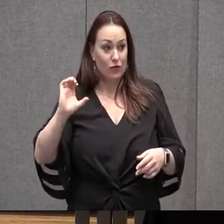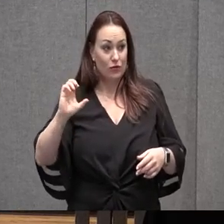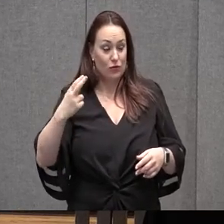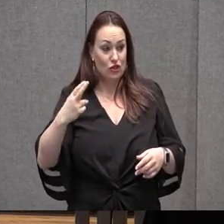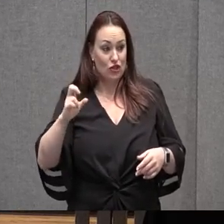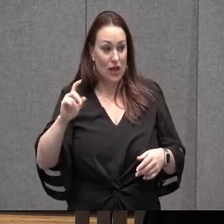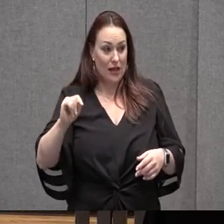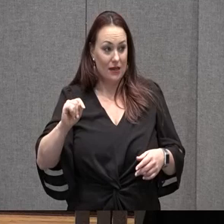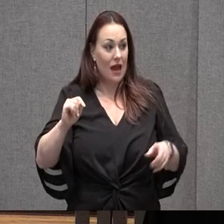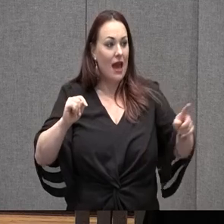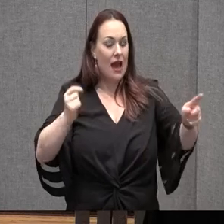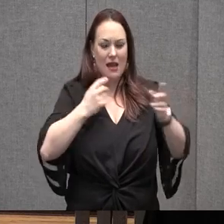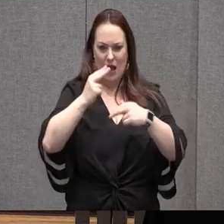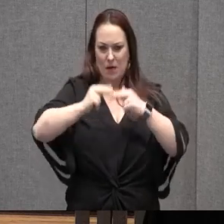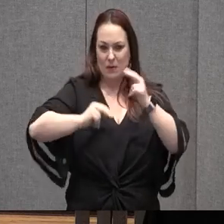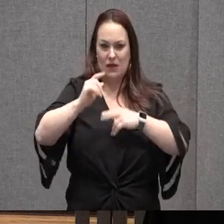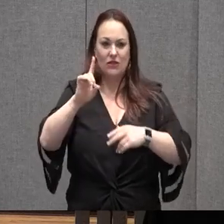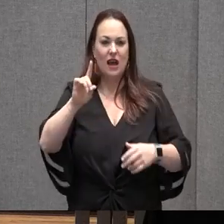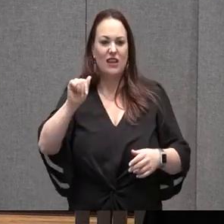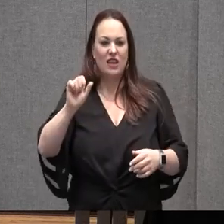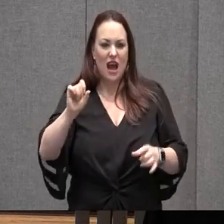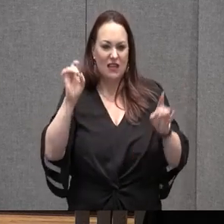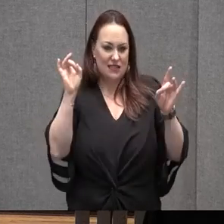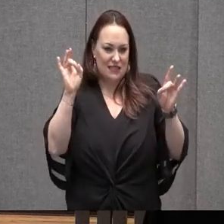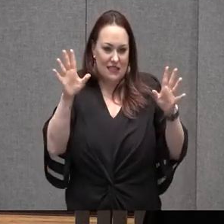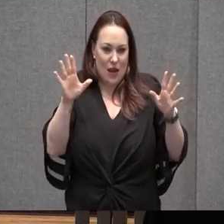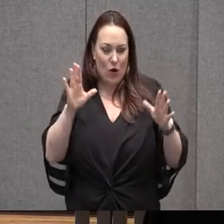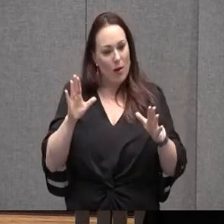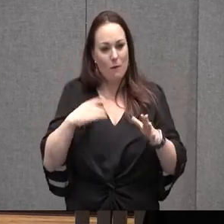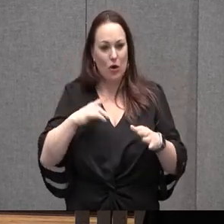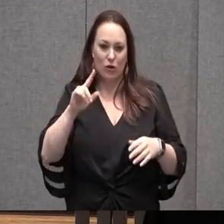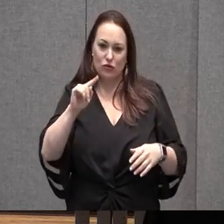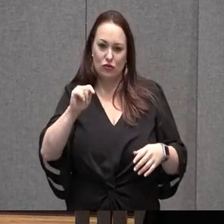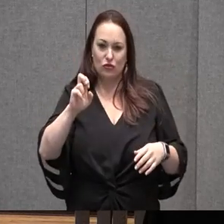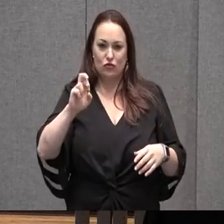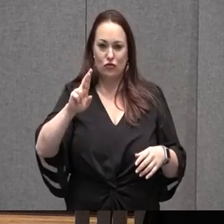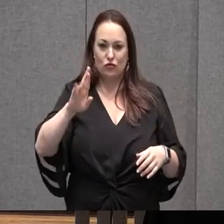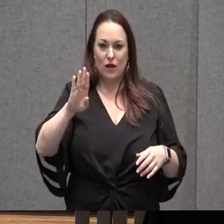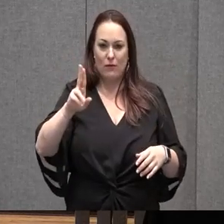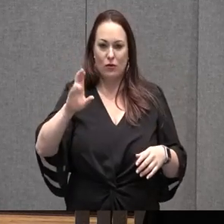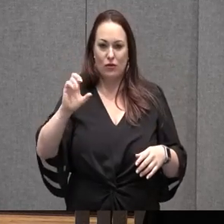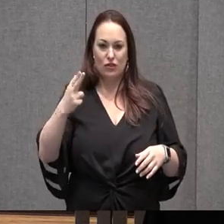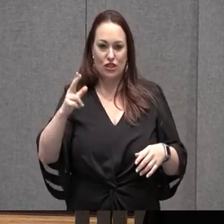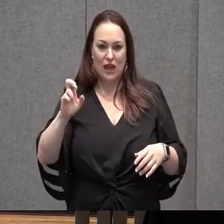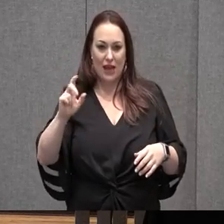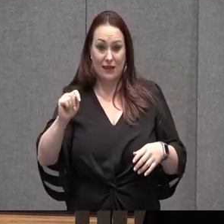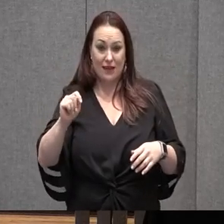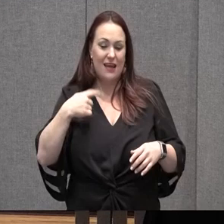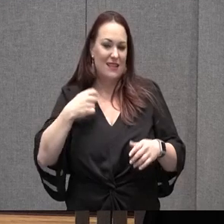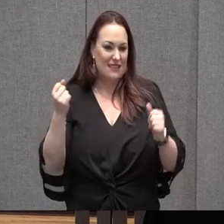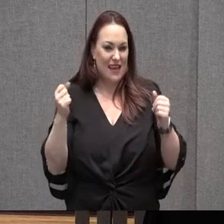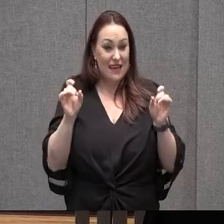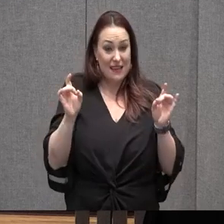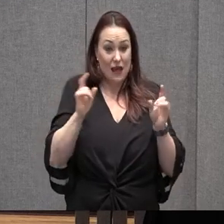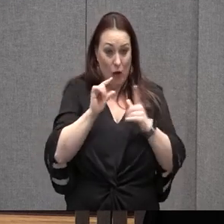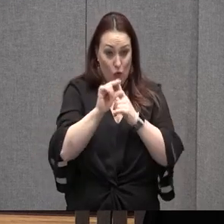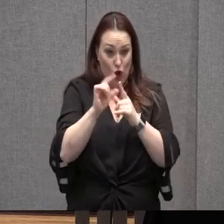Terrible Trebuchet, which is kind of like German and French altogether. And so trebuchets are really neat